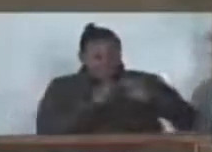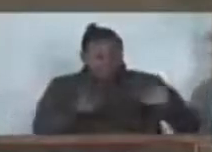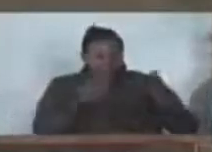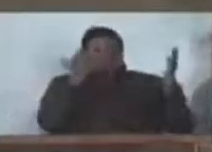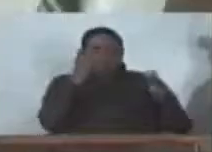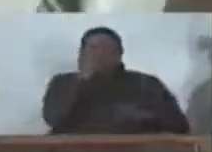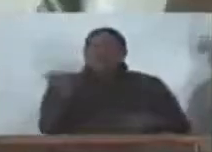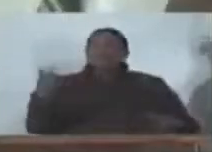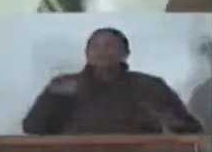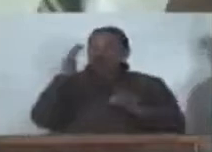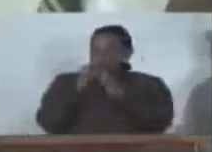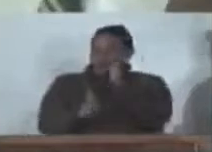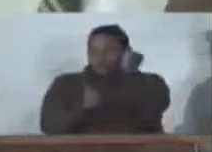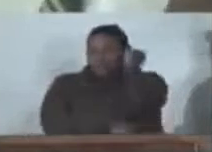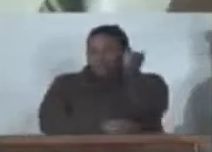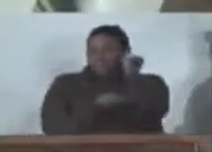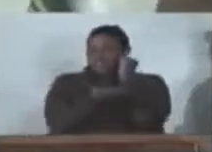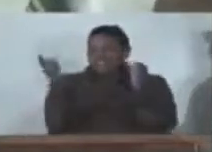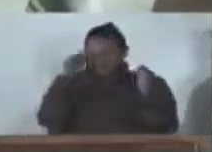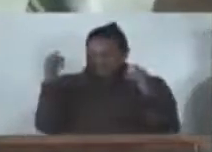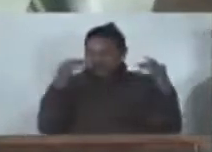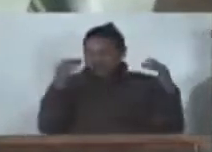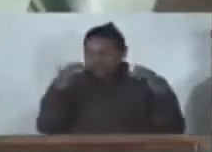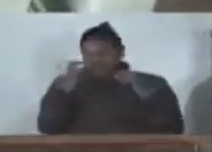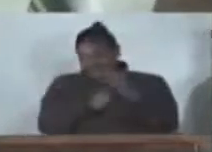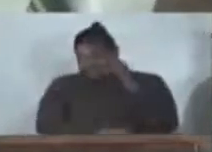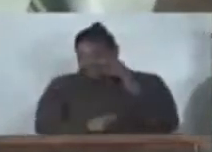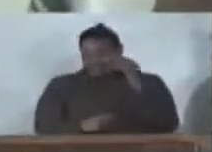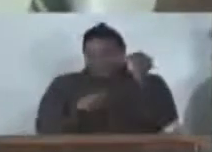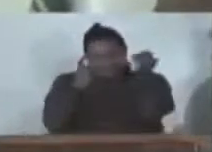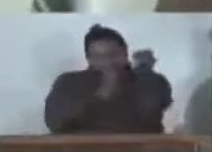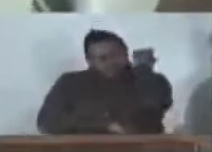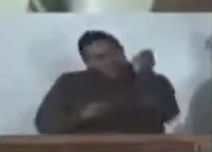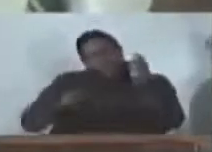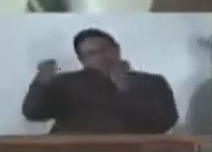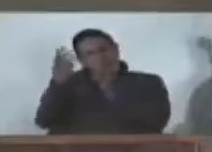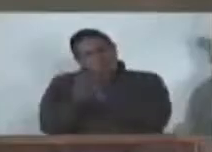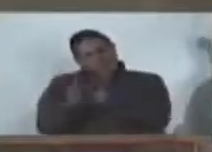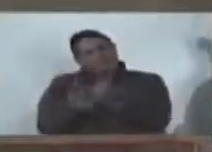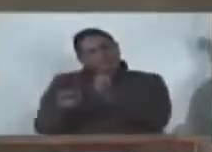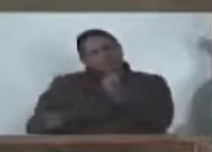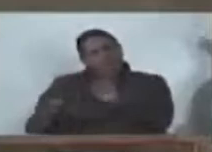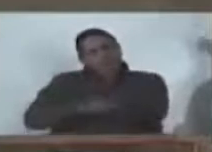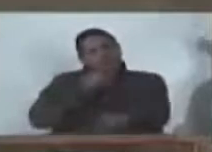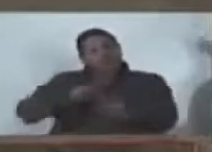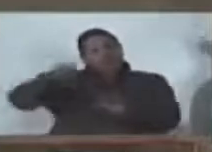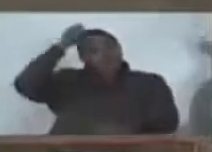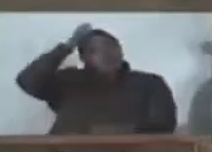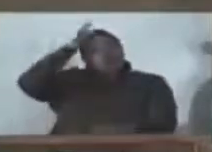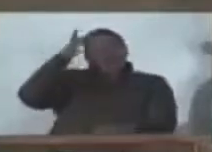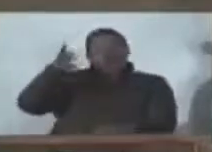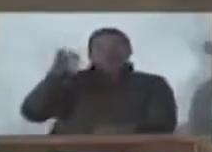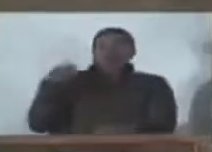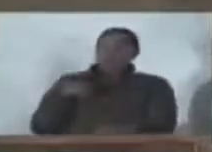to have harsh penalties for gender violence, but to punish the perpetrators, we need convictions,